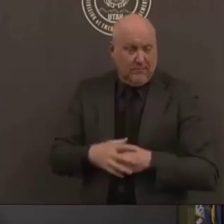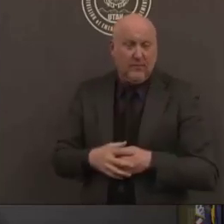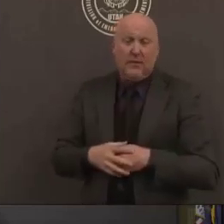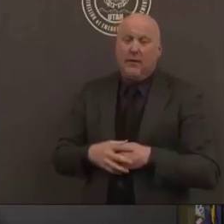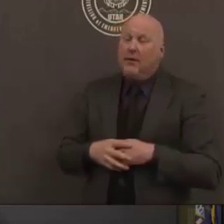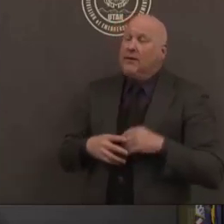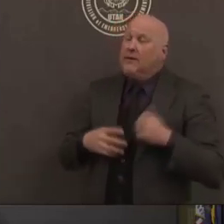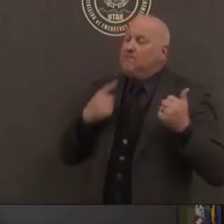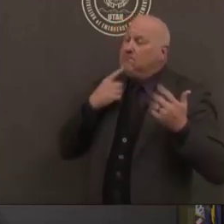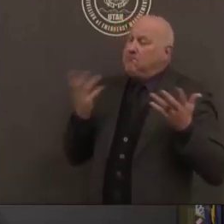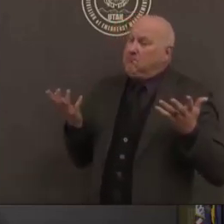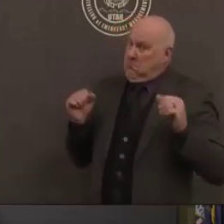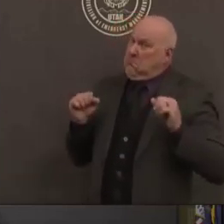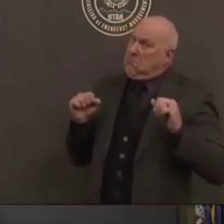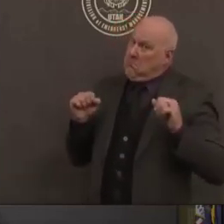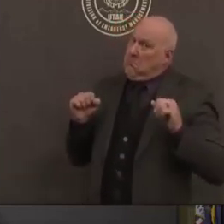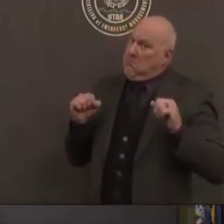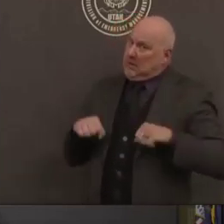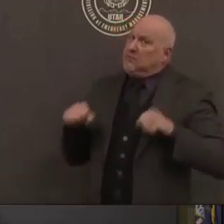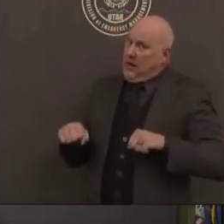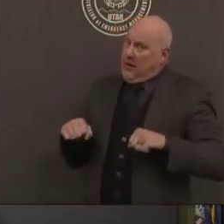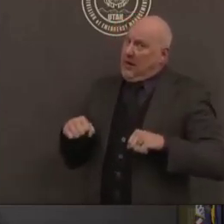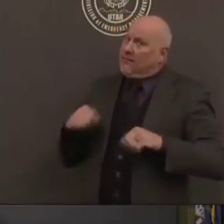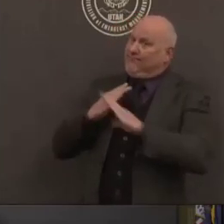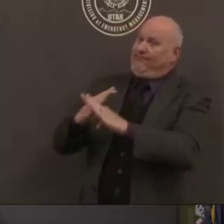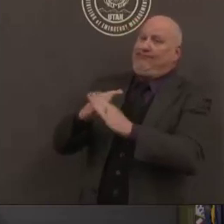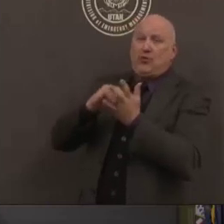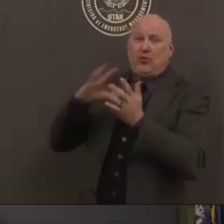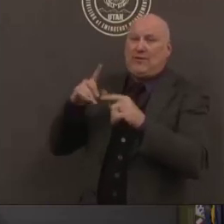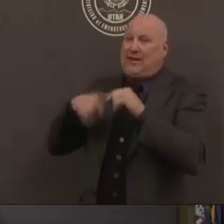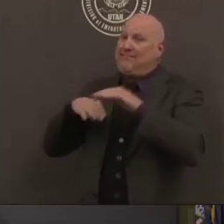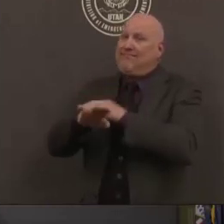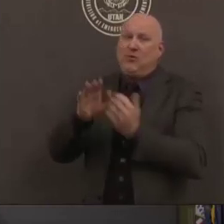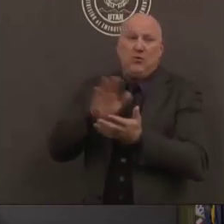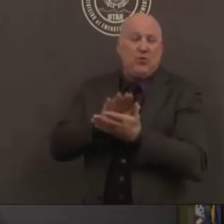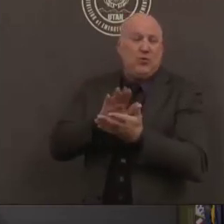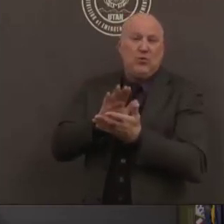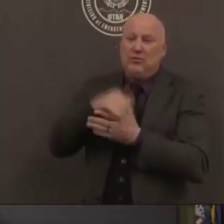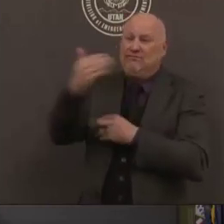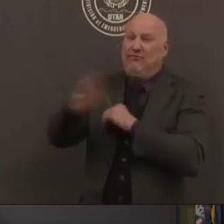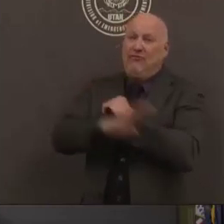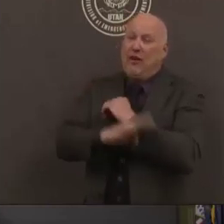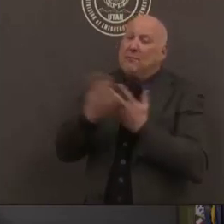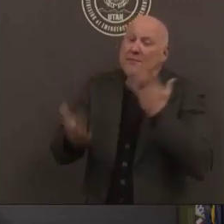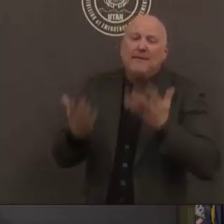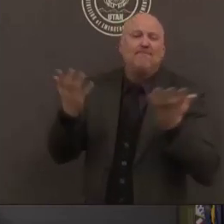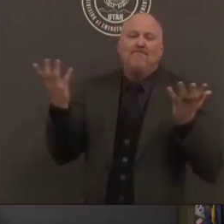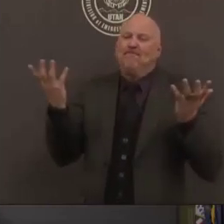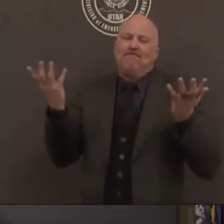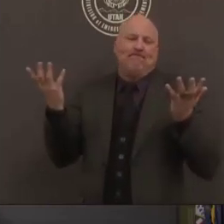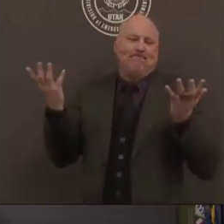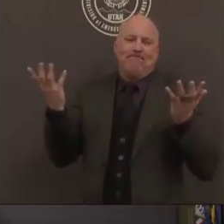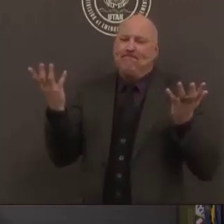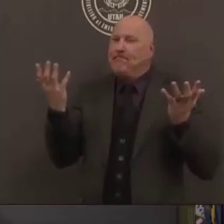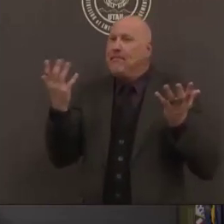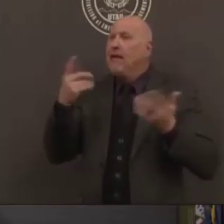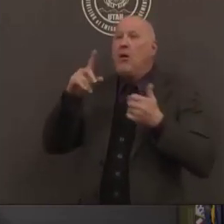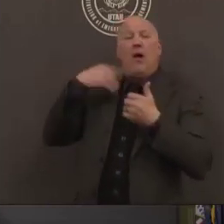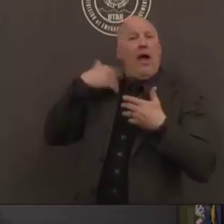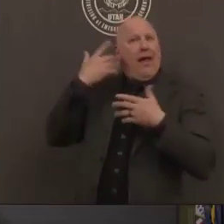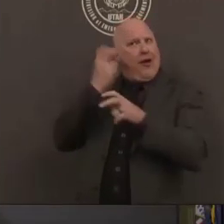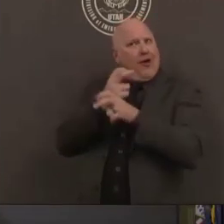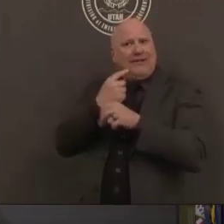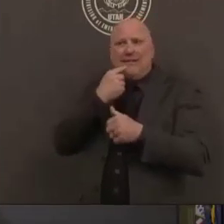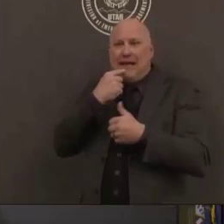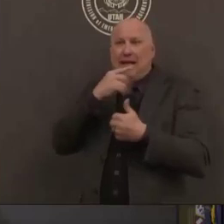different types of social distancing measures, including school openings, restaurants and bars reopening, and other restrictions that have been put into place.